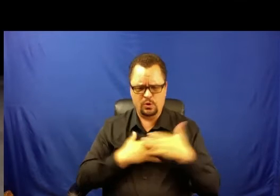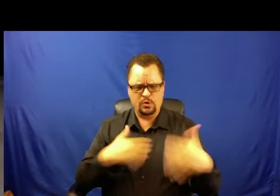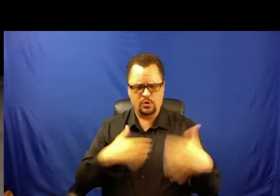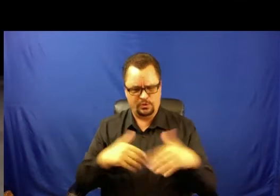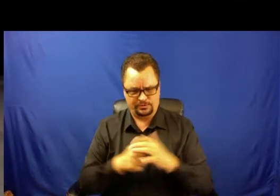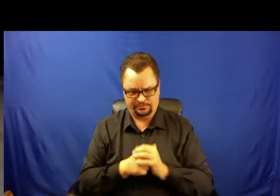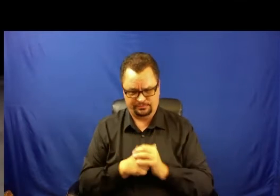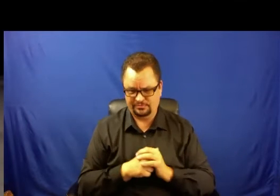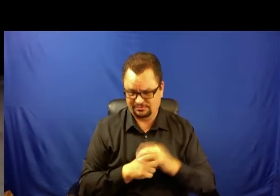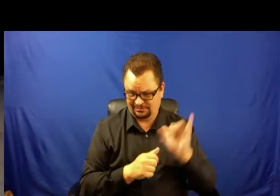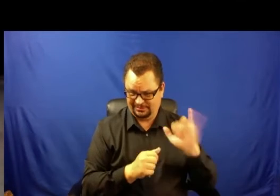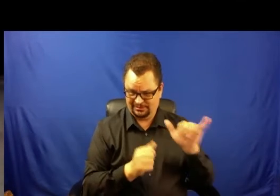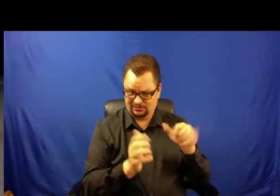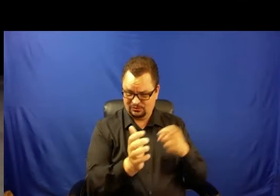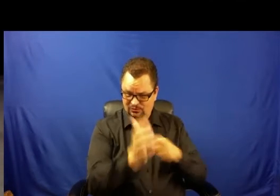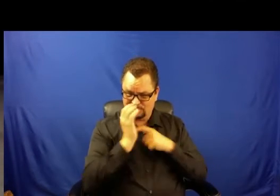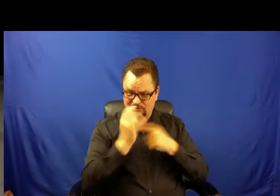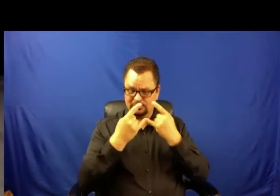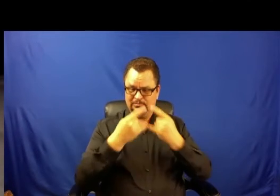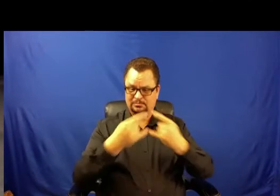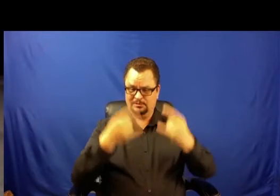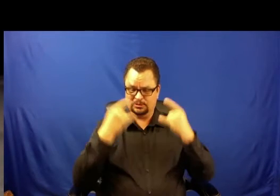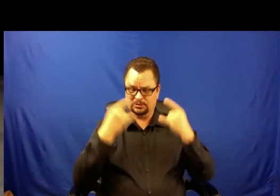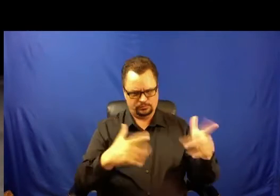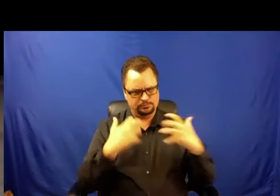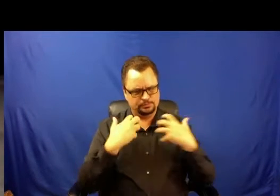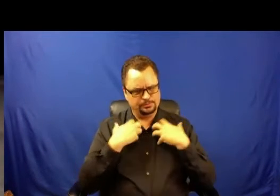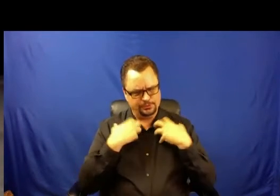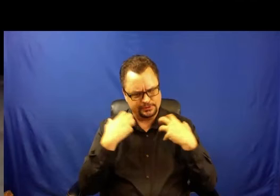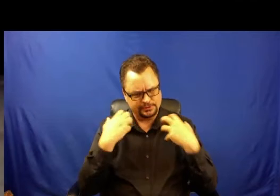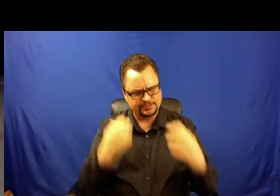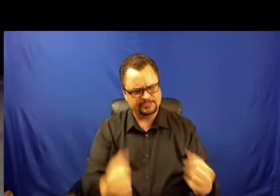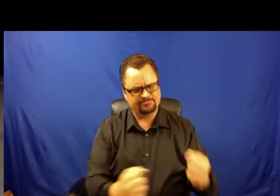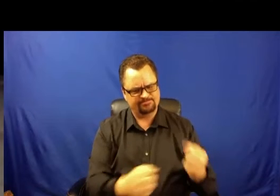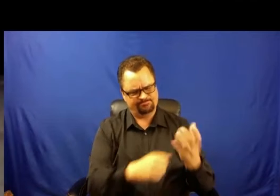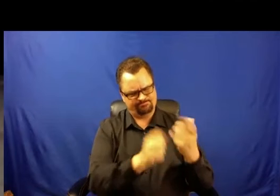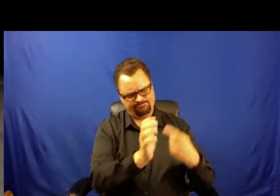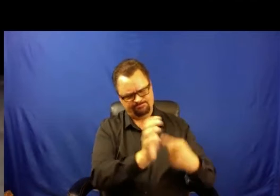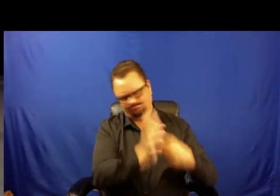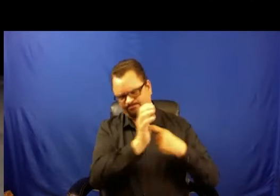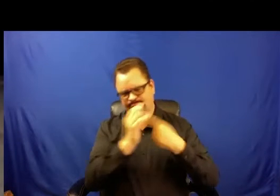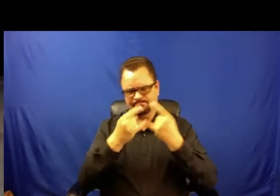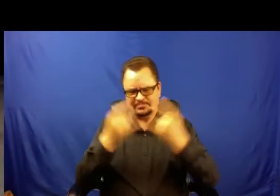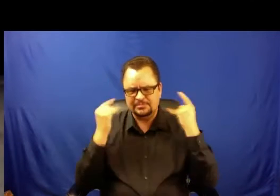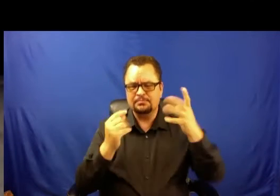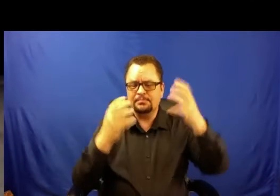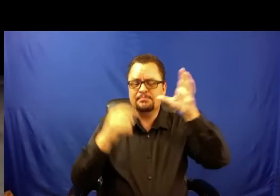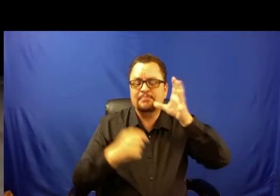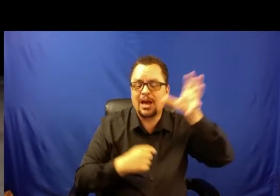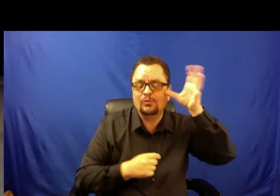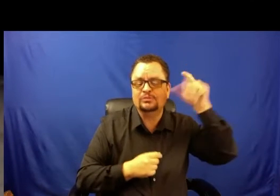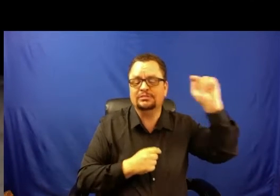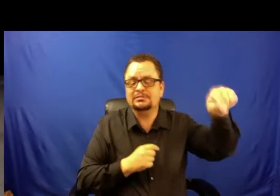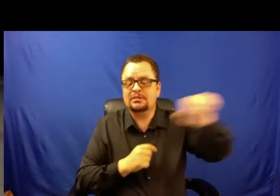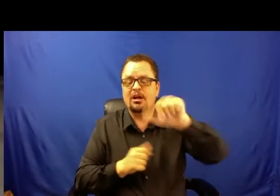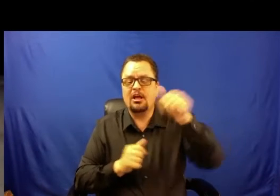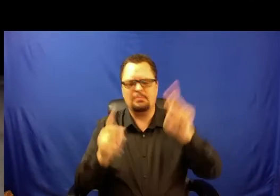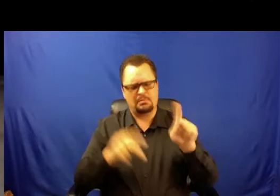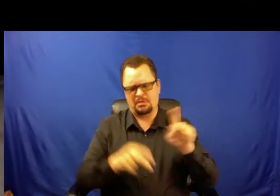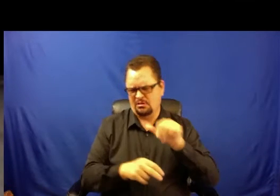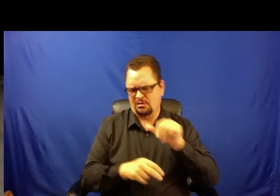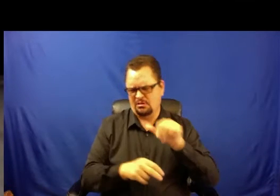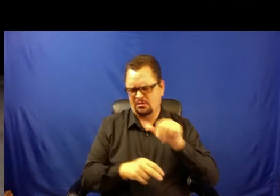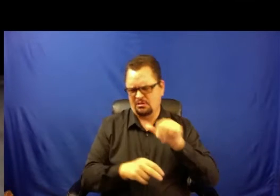and people that aren't supporting that. So hopefully you've weathered that well, and congratulations and thank